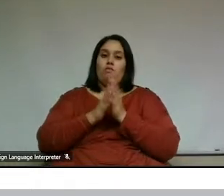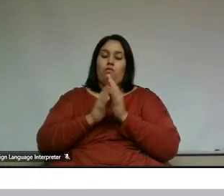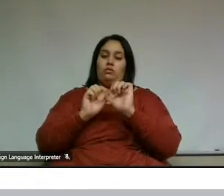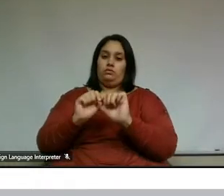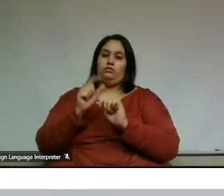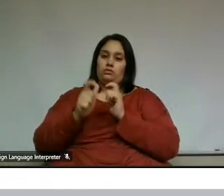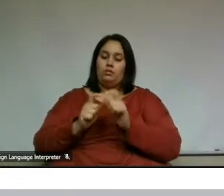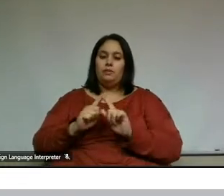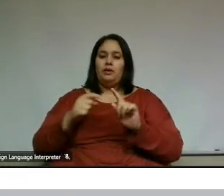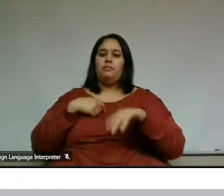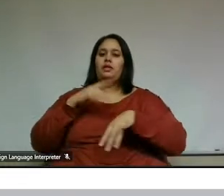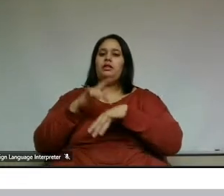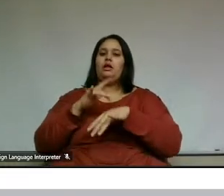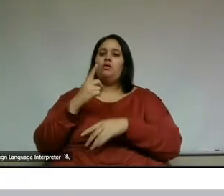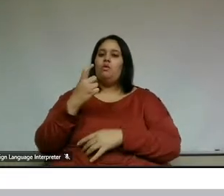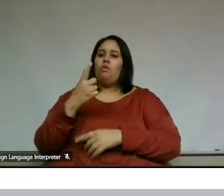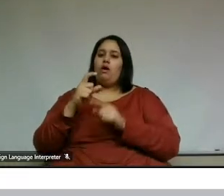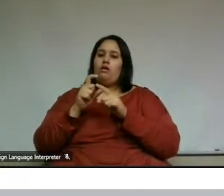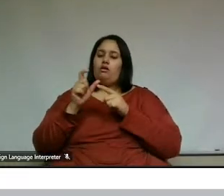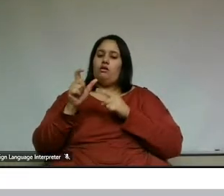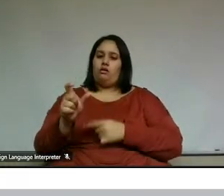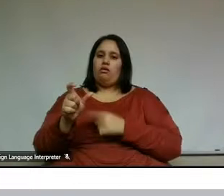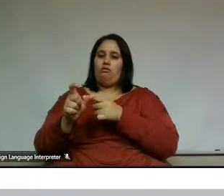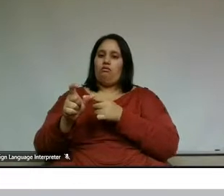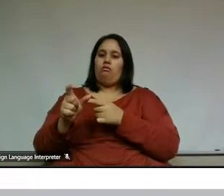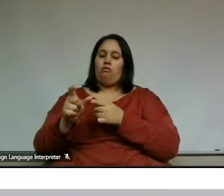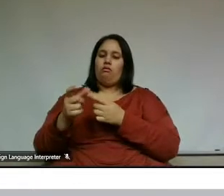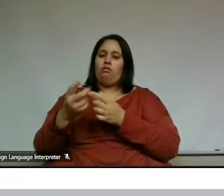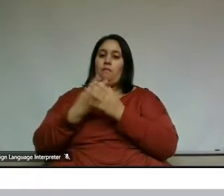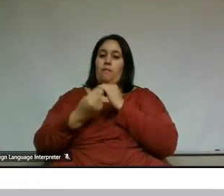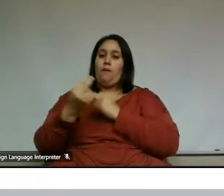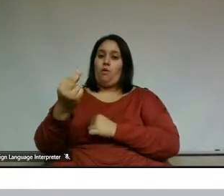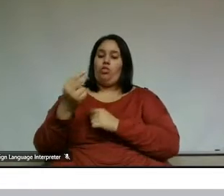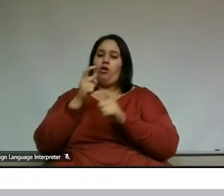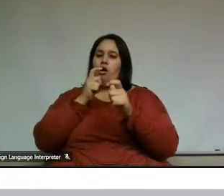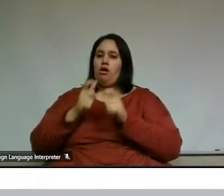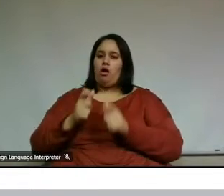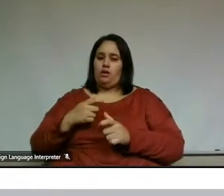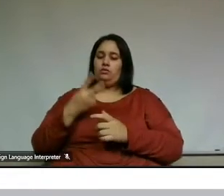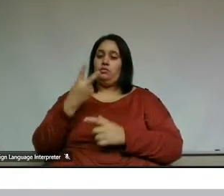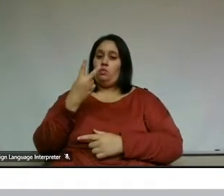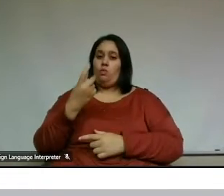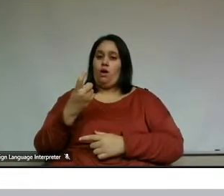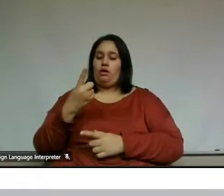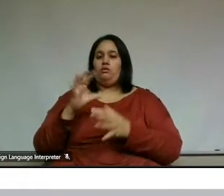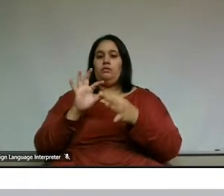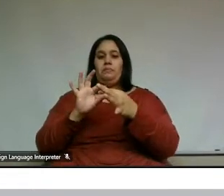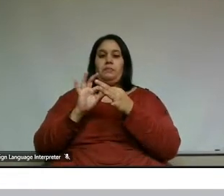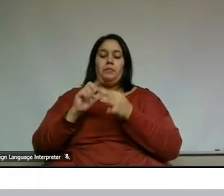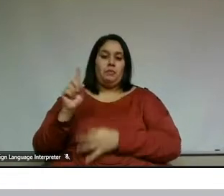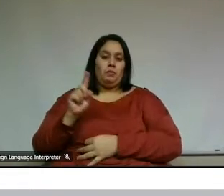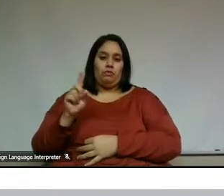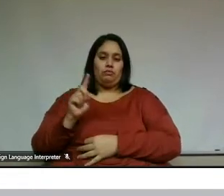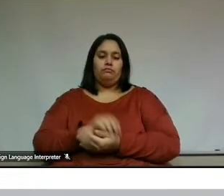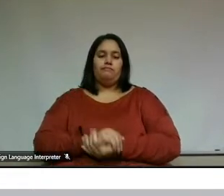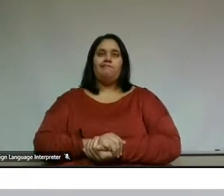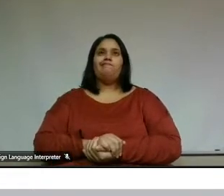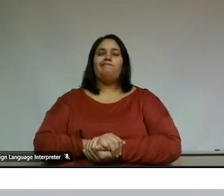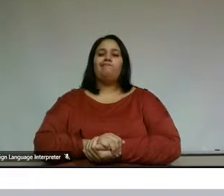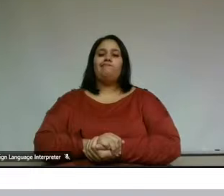touch on the one theme that came through both of those sets of questions was in relation to